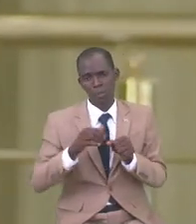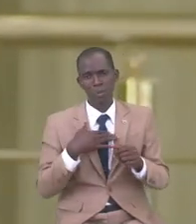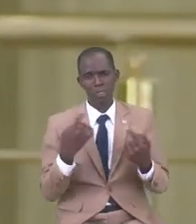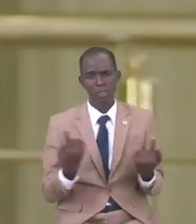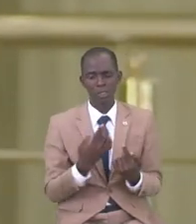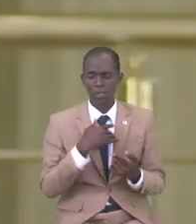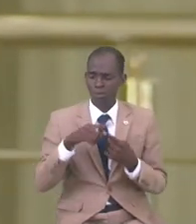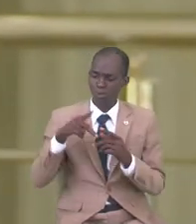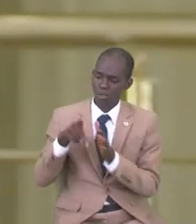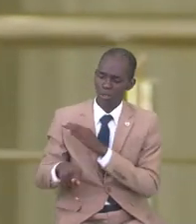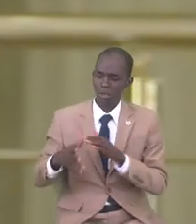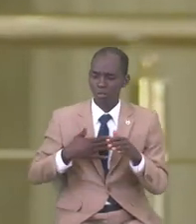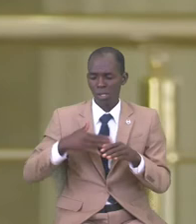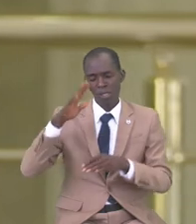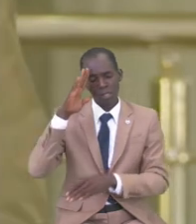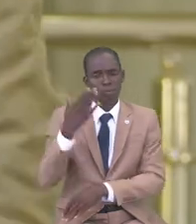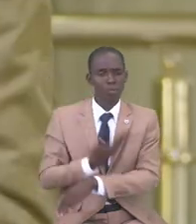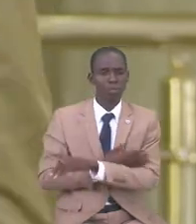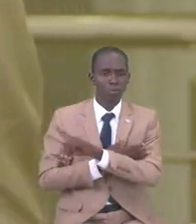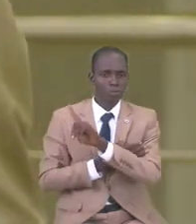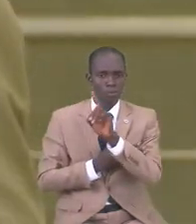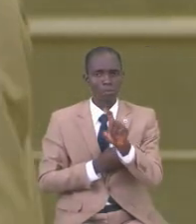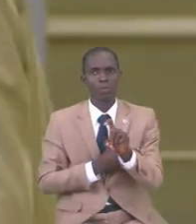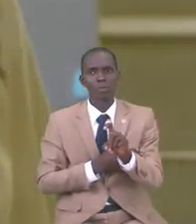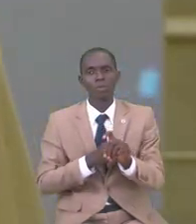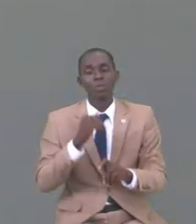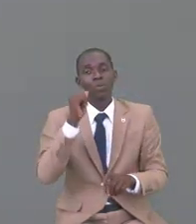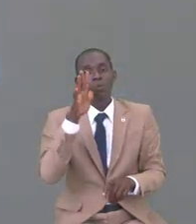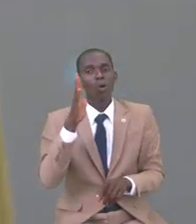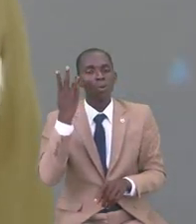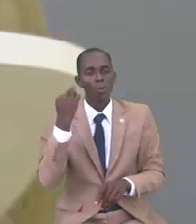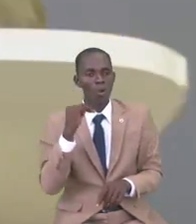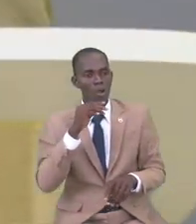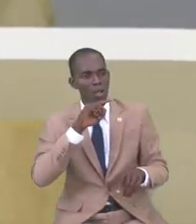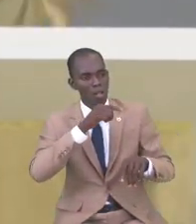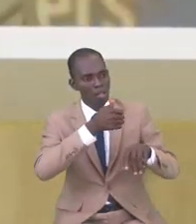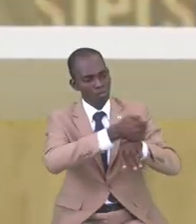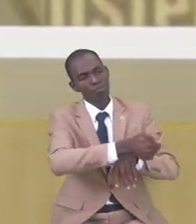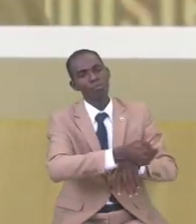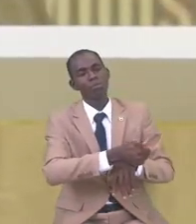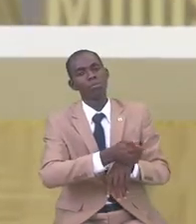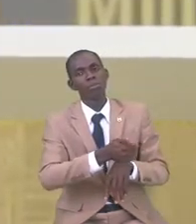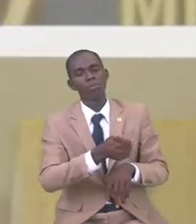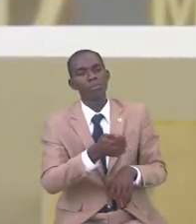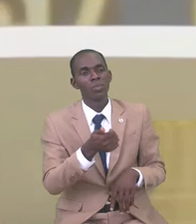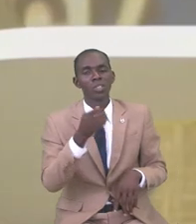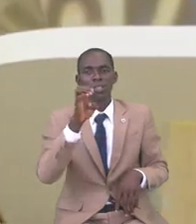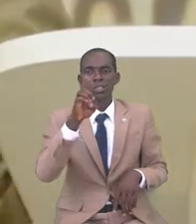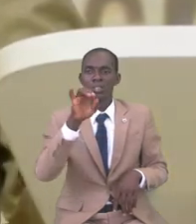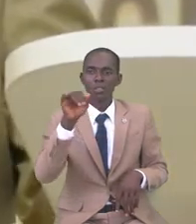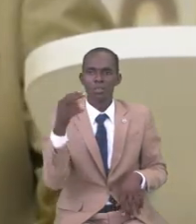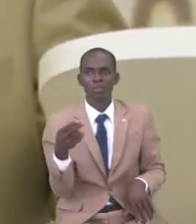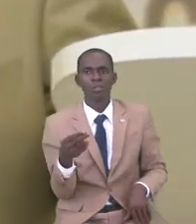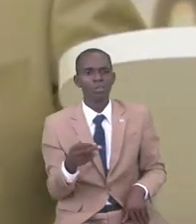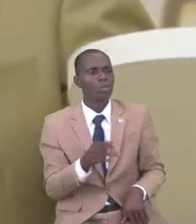slay my son. He was accusing Elijah. Your life is